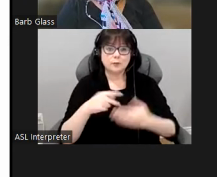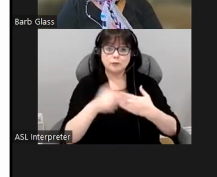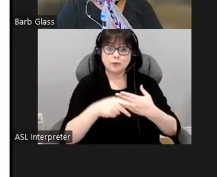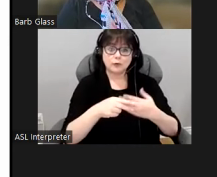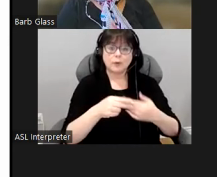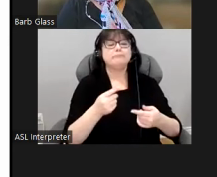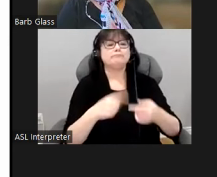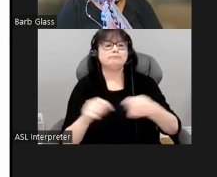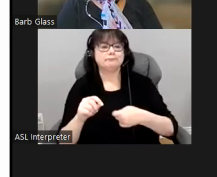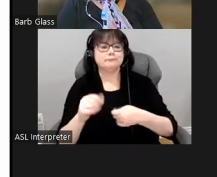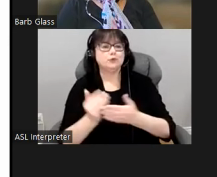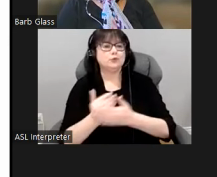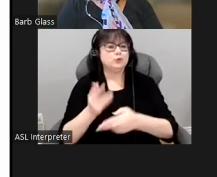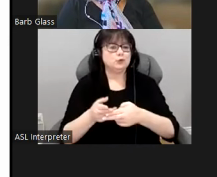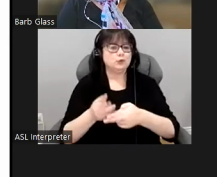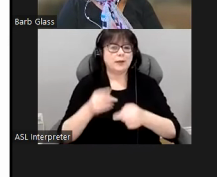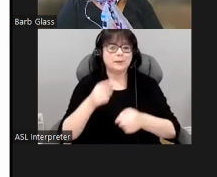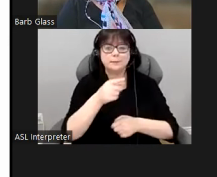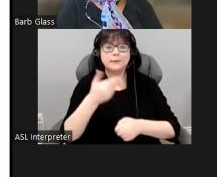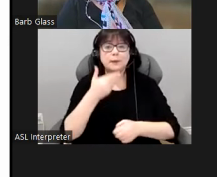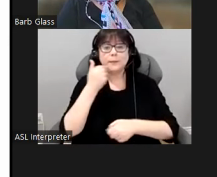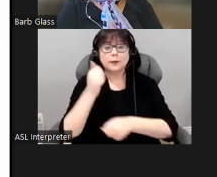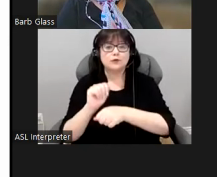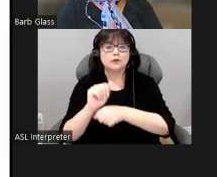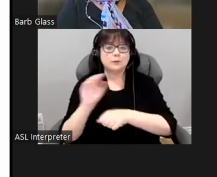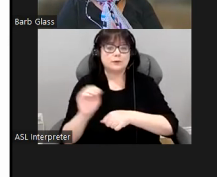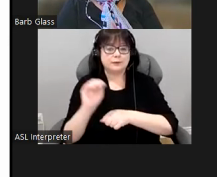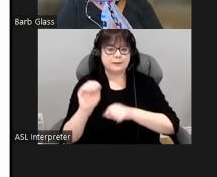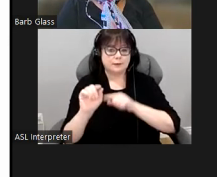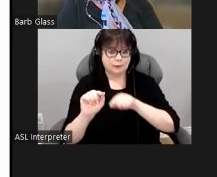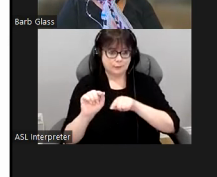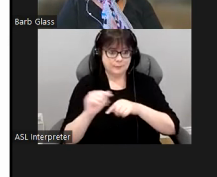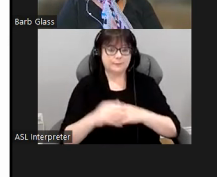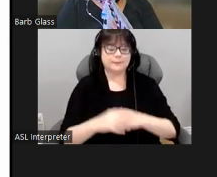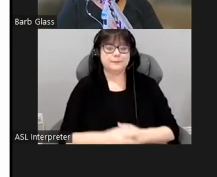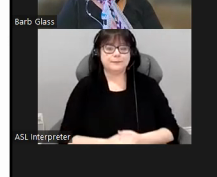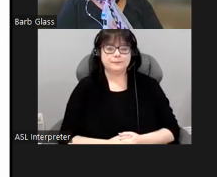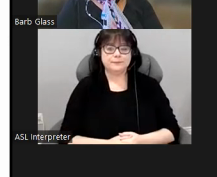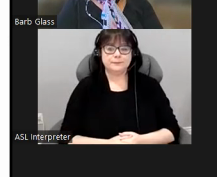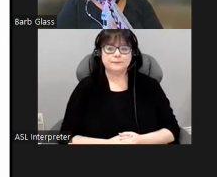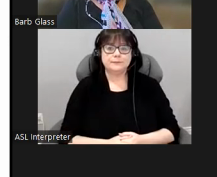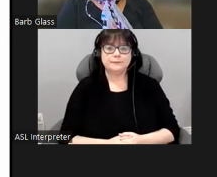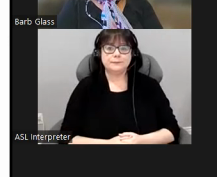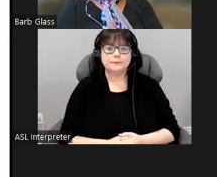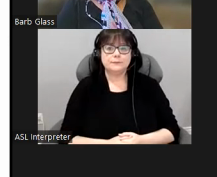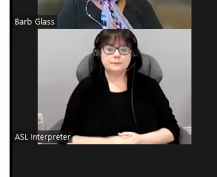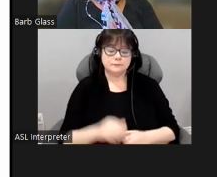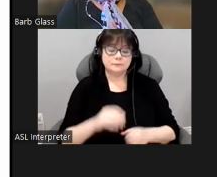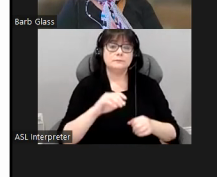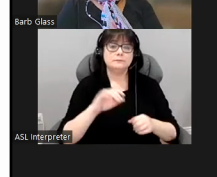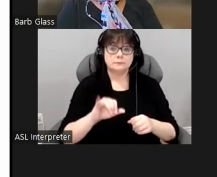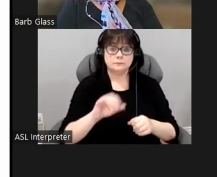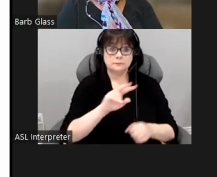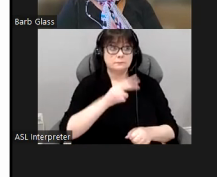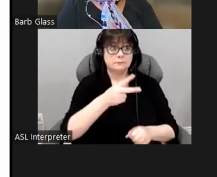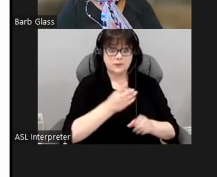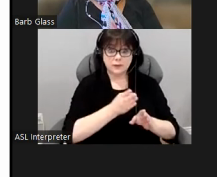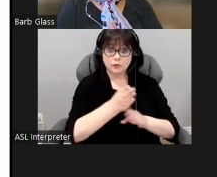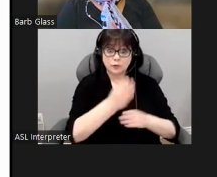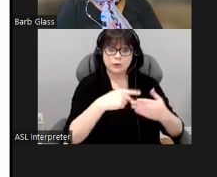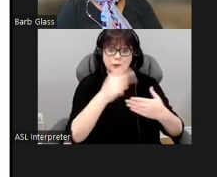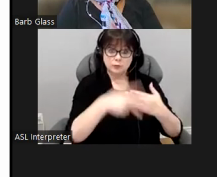Better Jobs Ontario, think back to the Second Career Program. Second Career was redesigned over the last couple of years